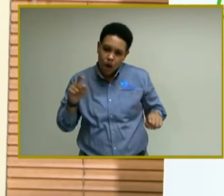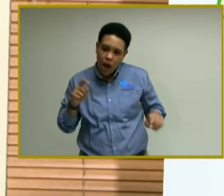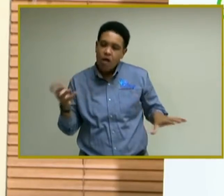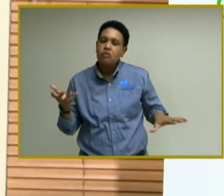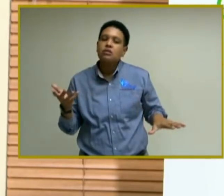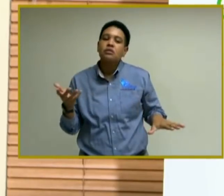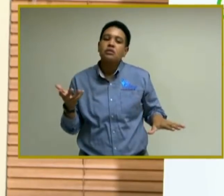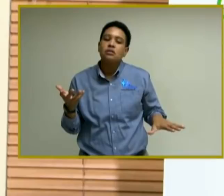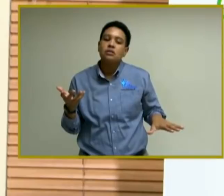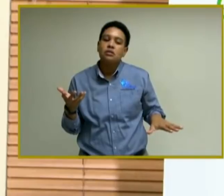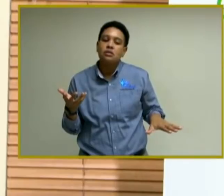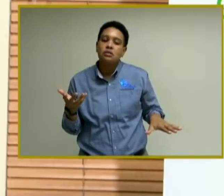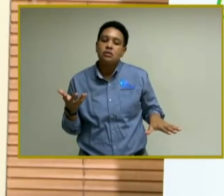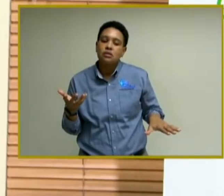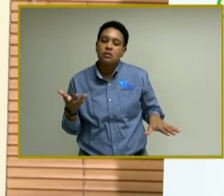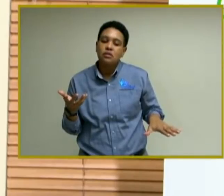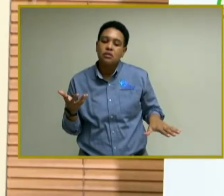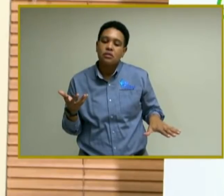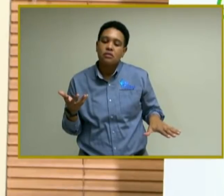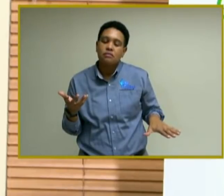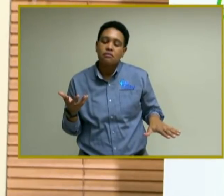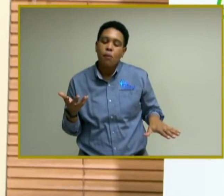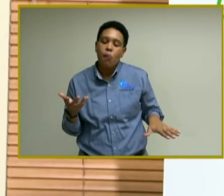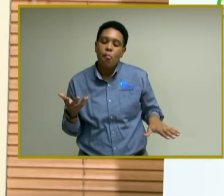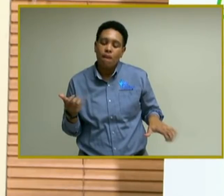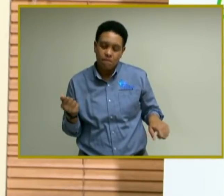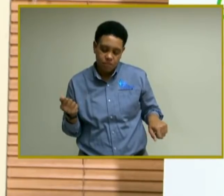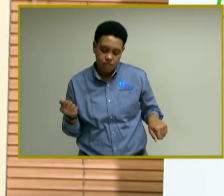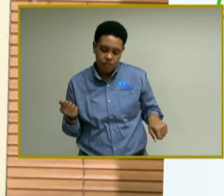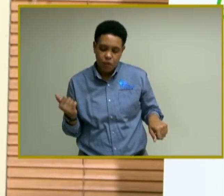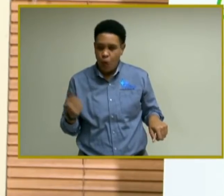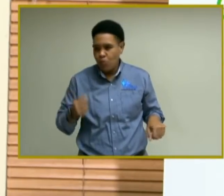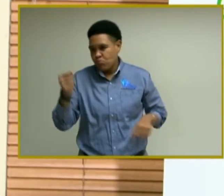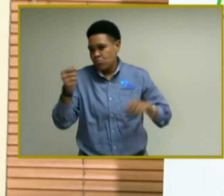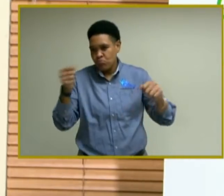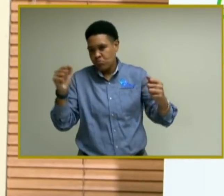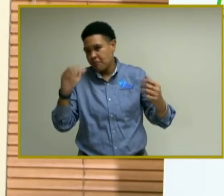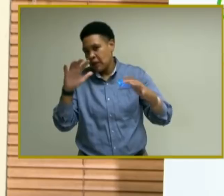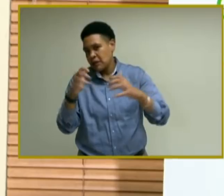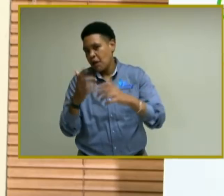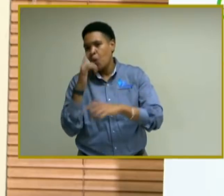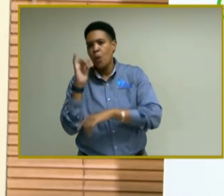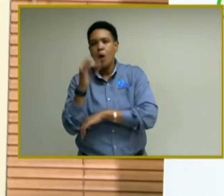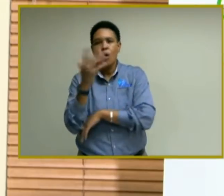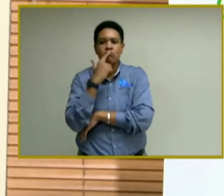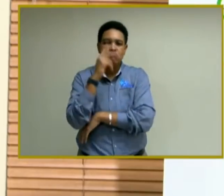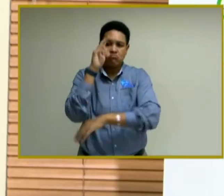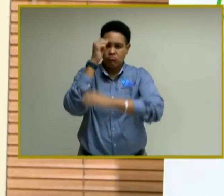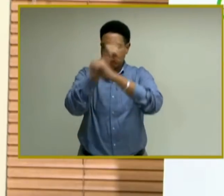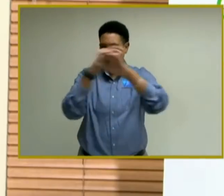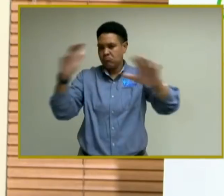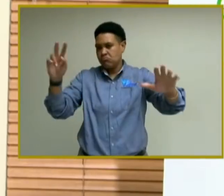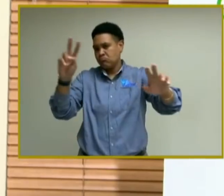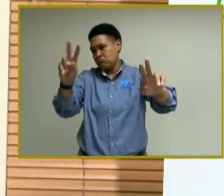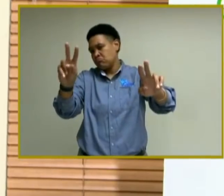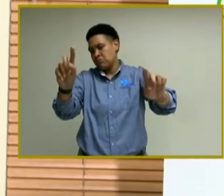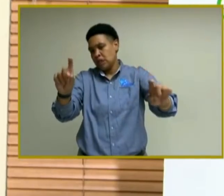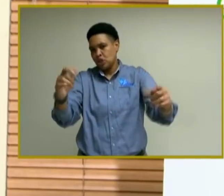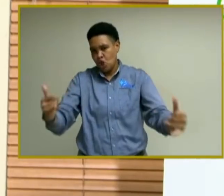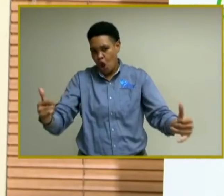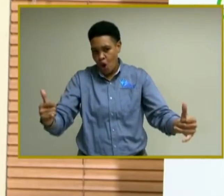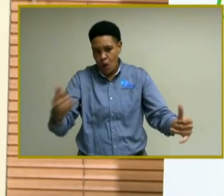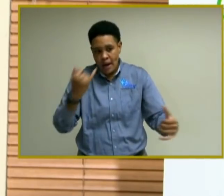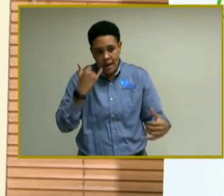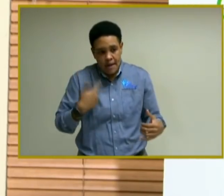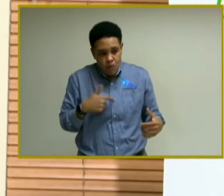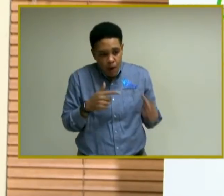the testing of back face-to-face classes in a number of schools. If we